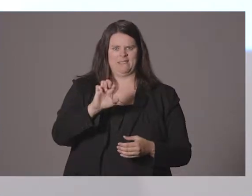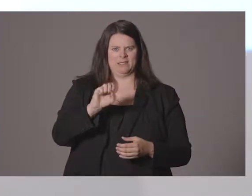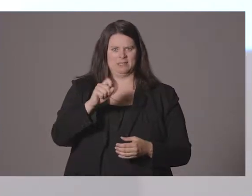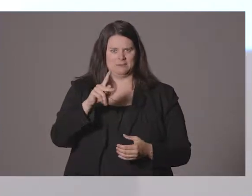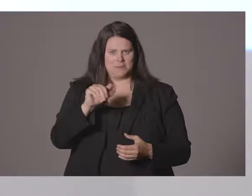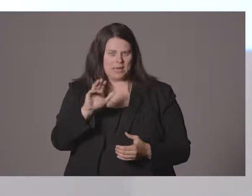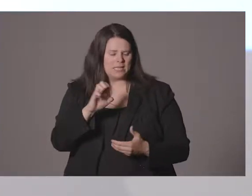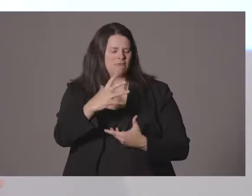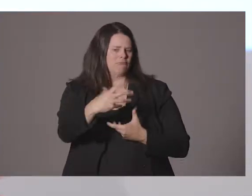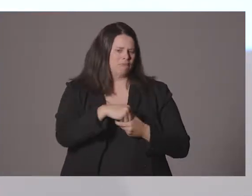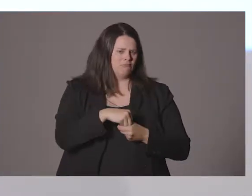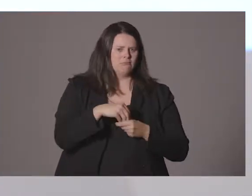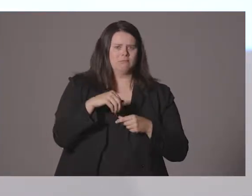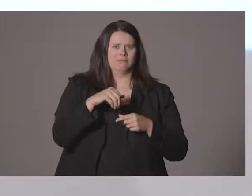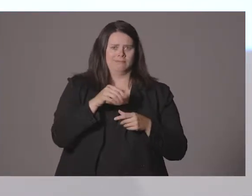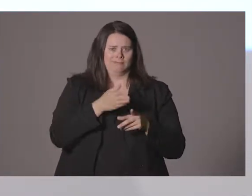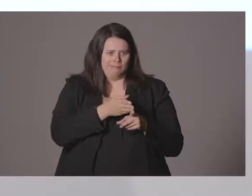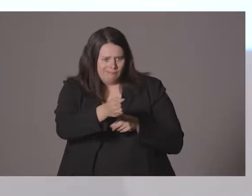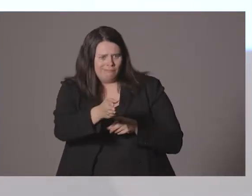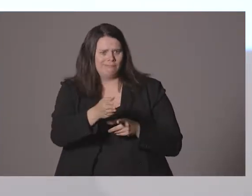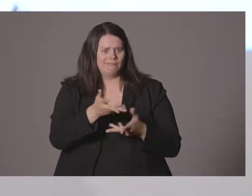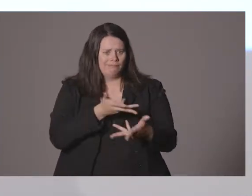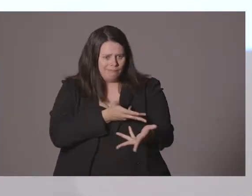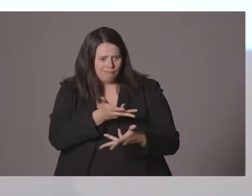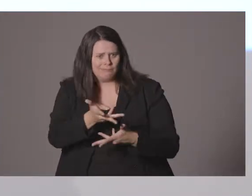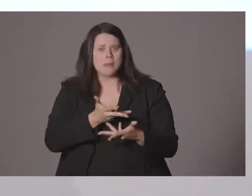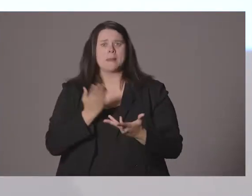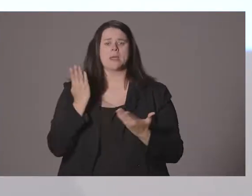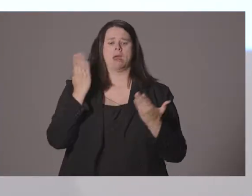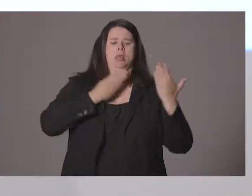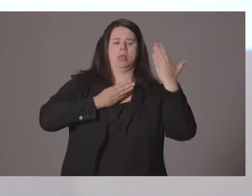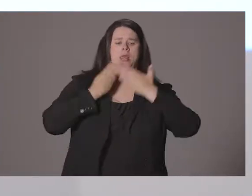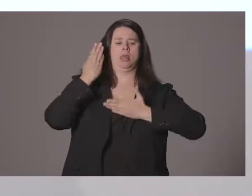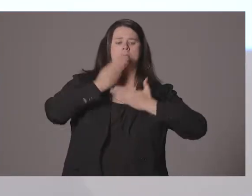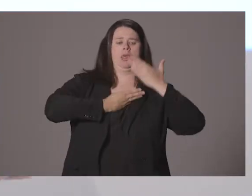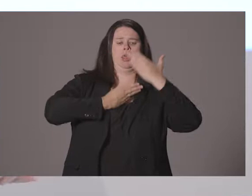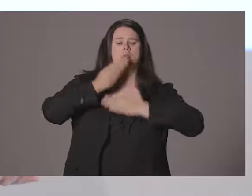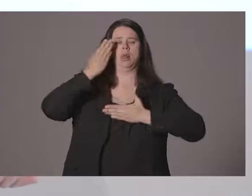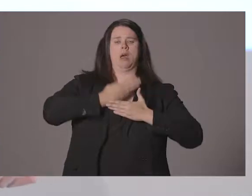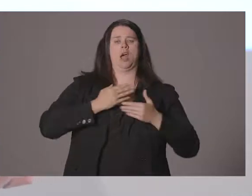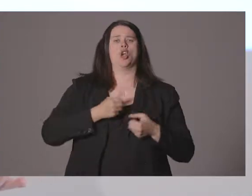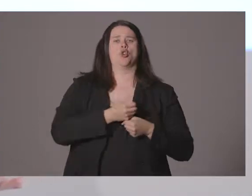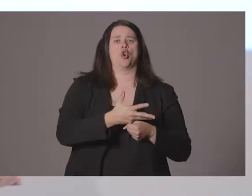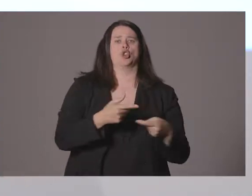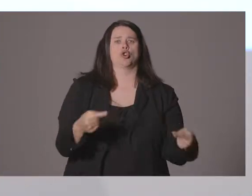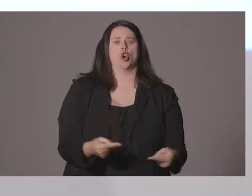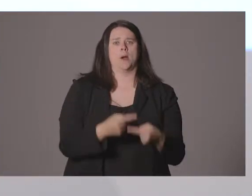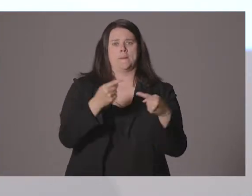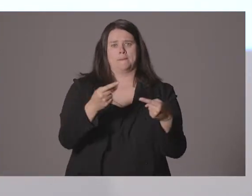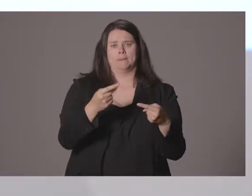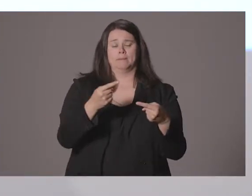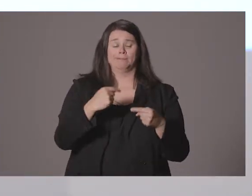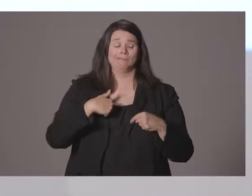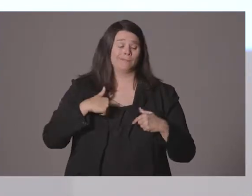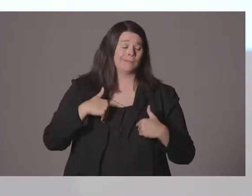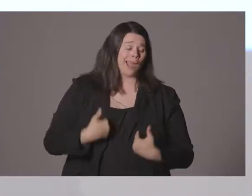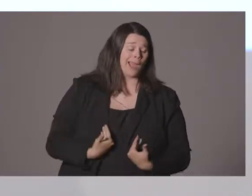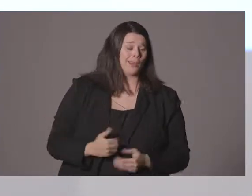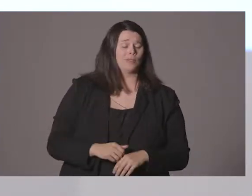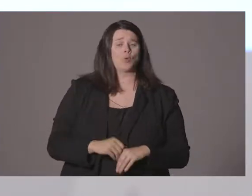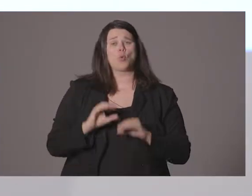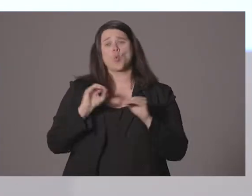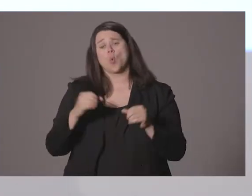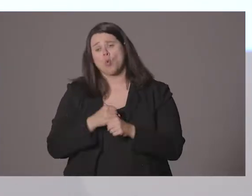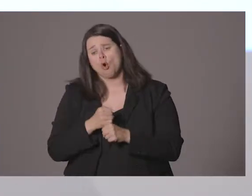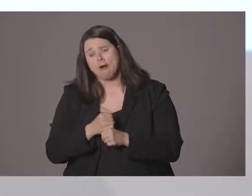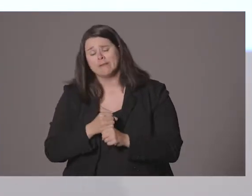engaging in practices, right? And so I might not notice the ways that I'm unintentionally causing harm, especially if I'm tired or